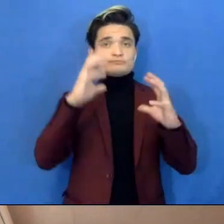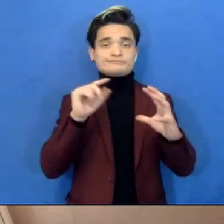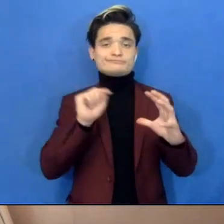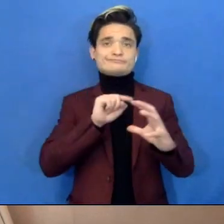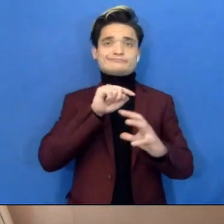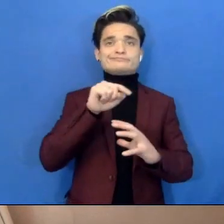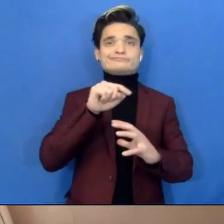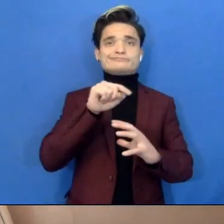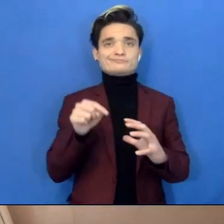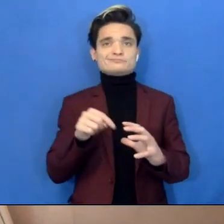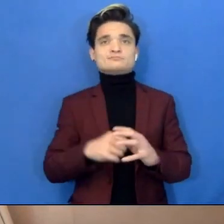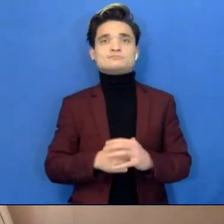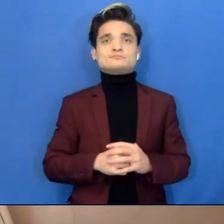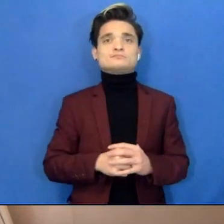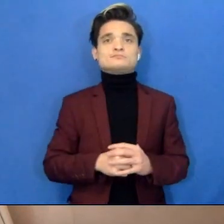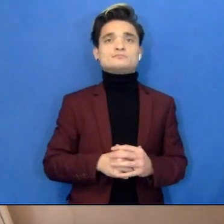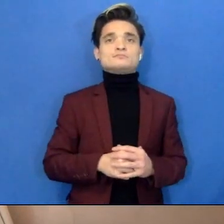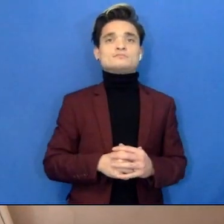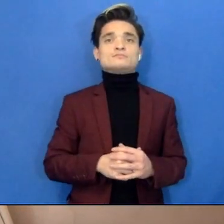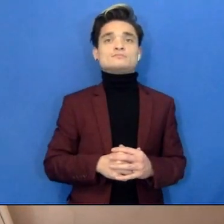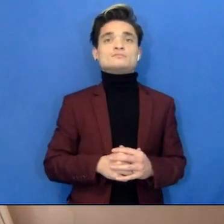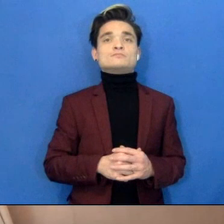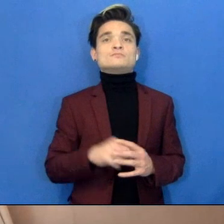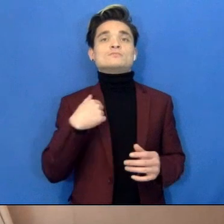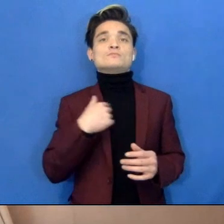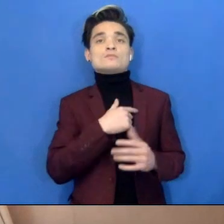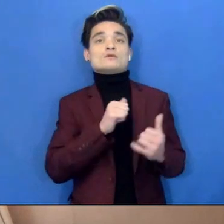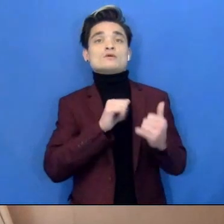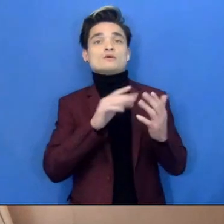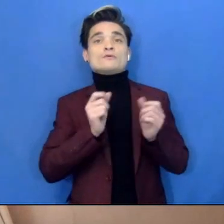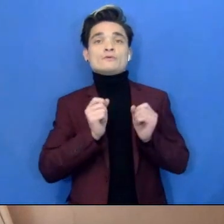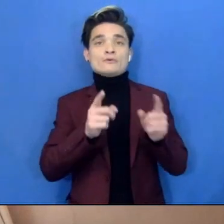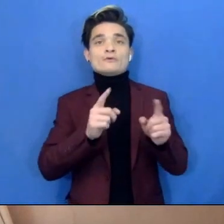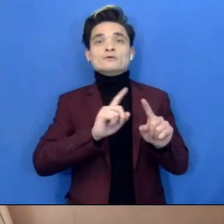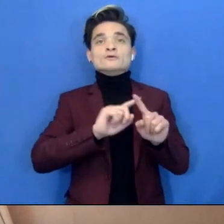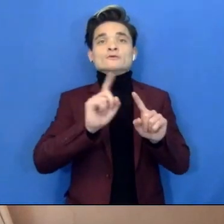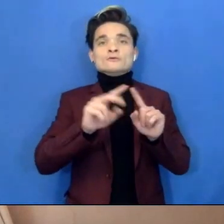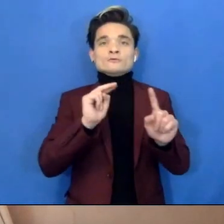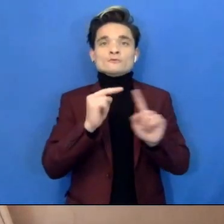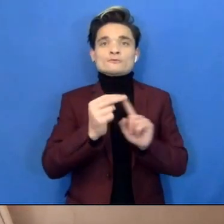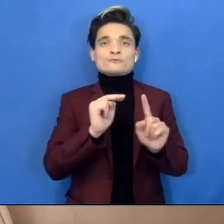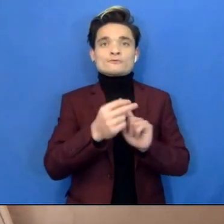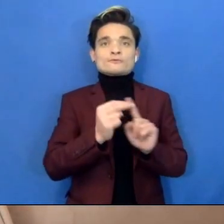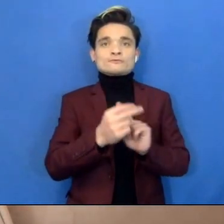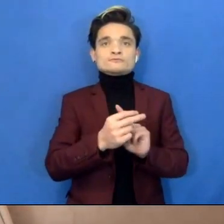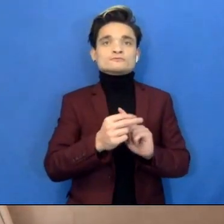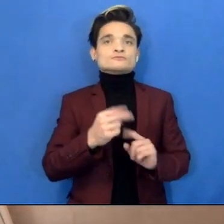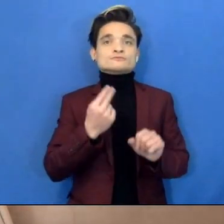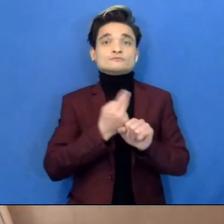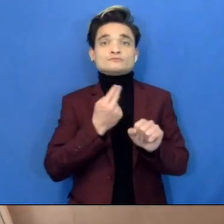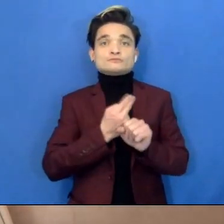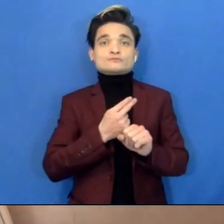different aspects. We go in different spaces of our mind. I wanted to approach a little